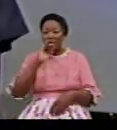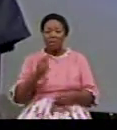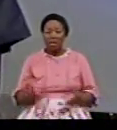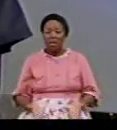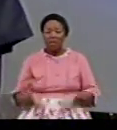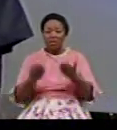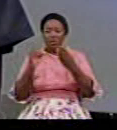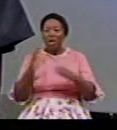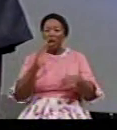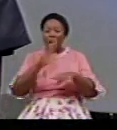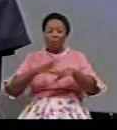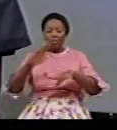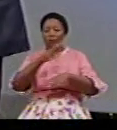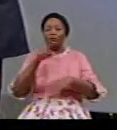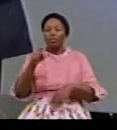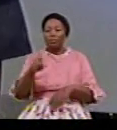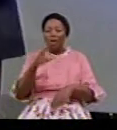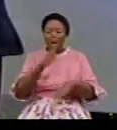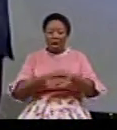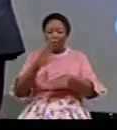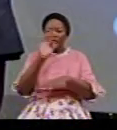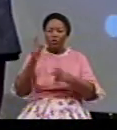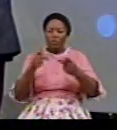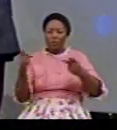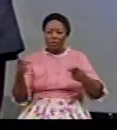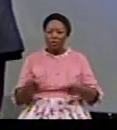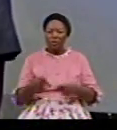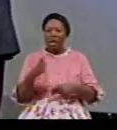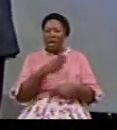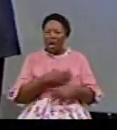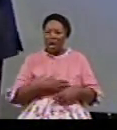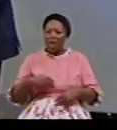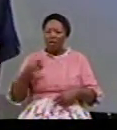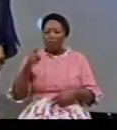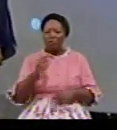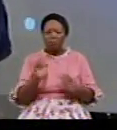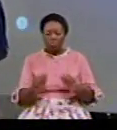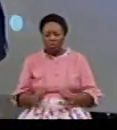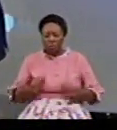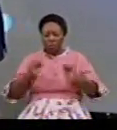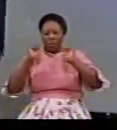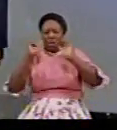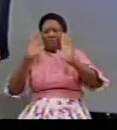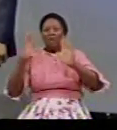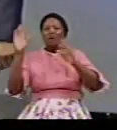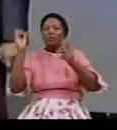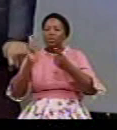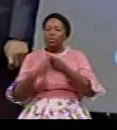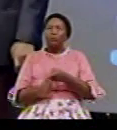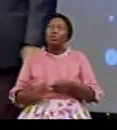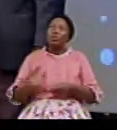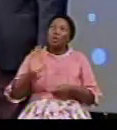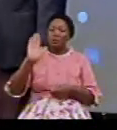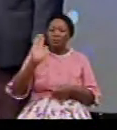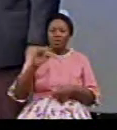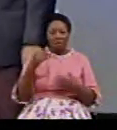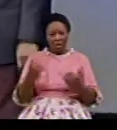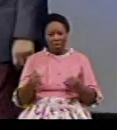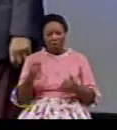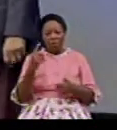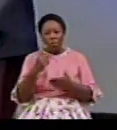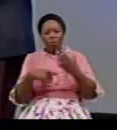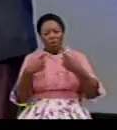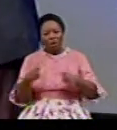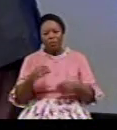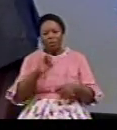not to the Lord, he will bless me. You don't know the scripture. It says, return unto